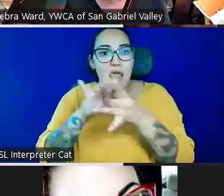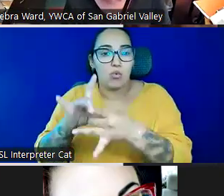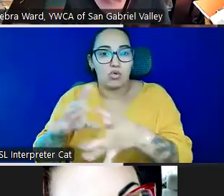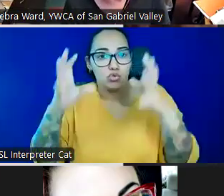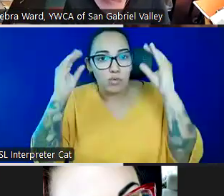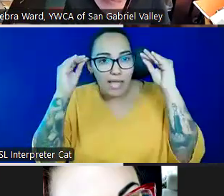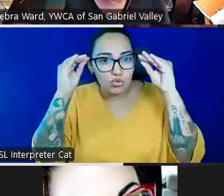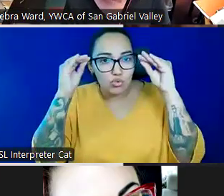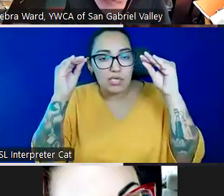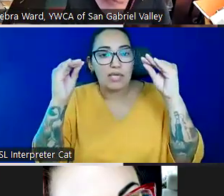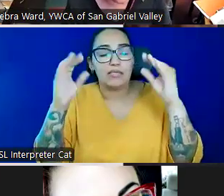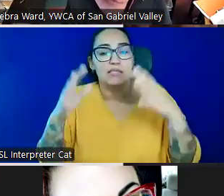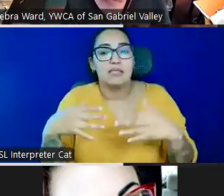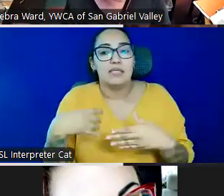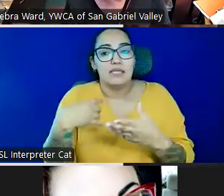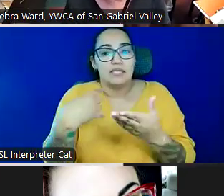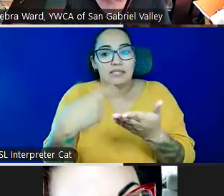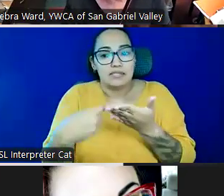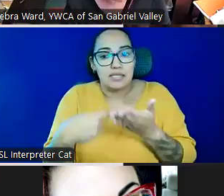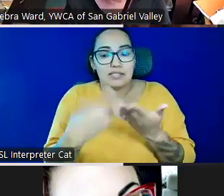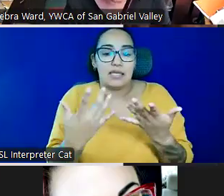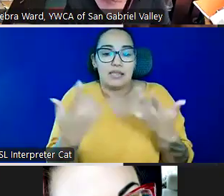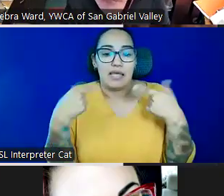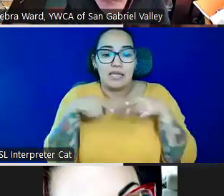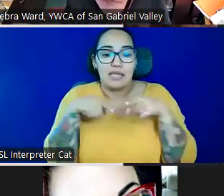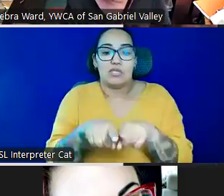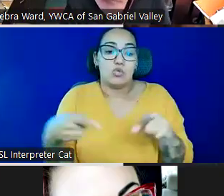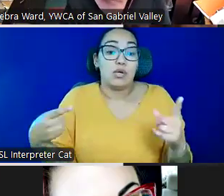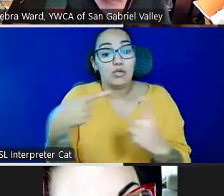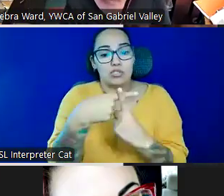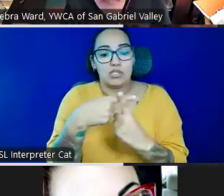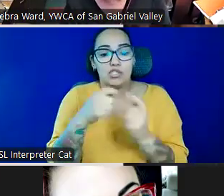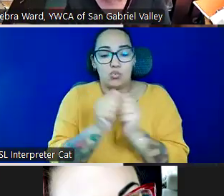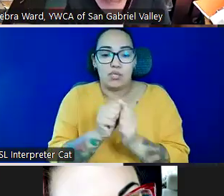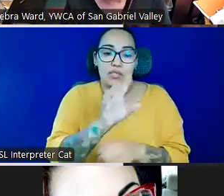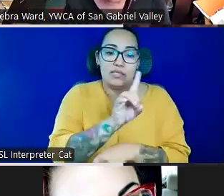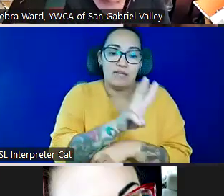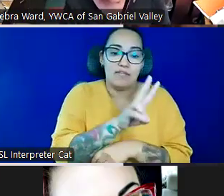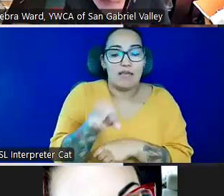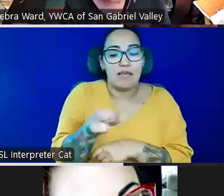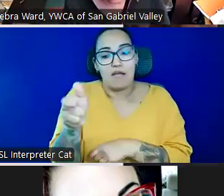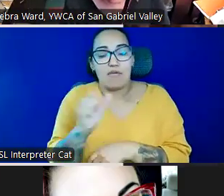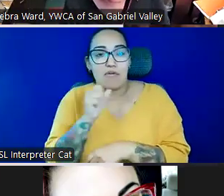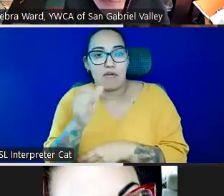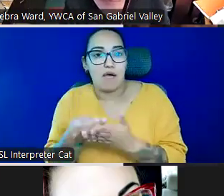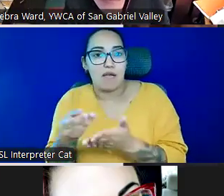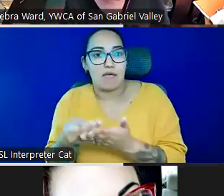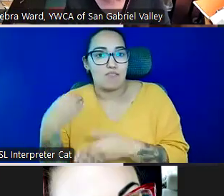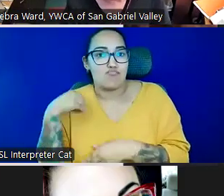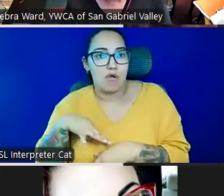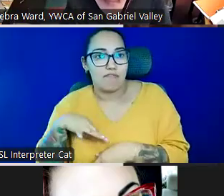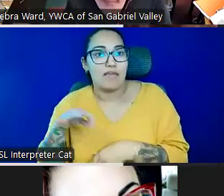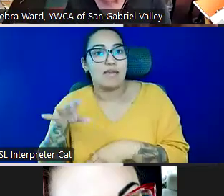regarding the intersection between DV and healthcare and other nonprofit and business